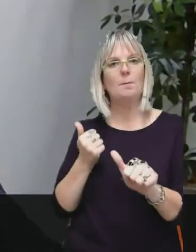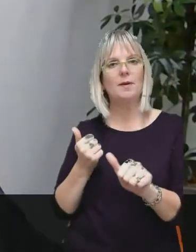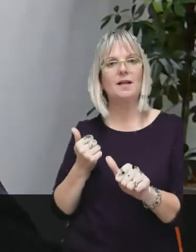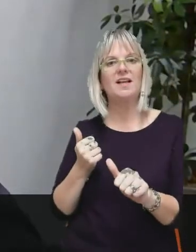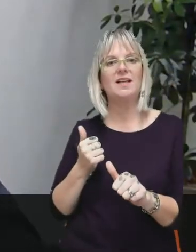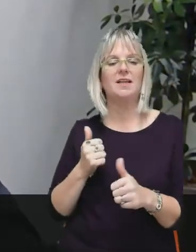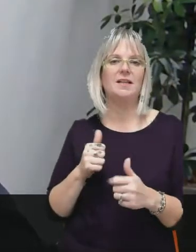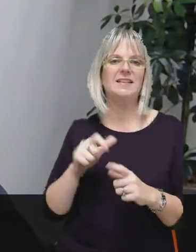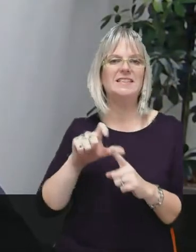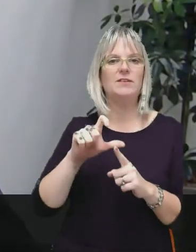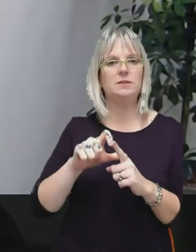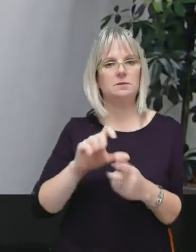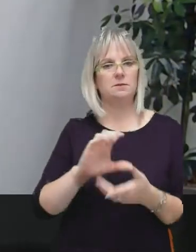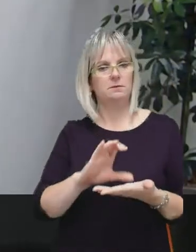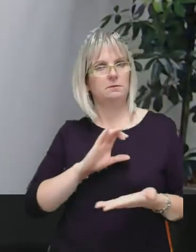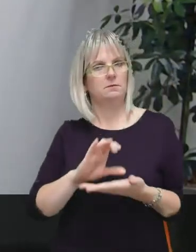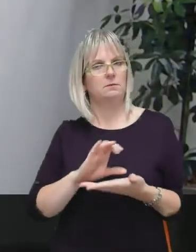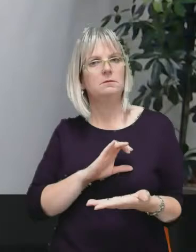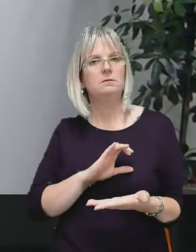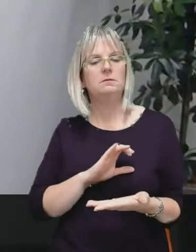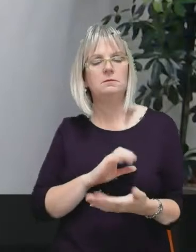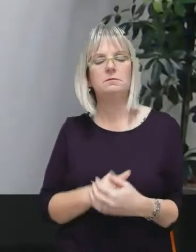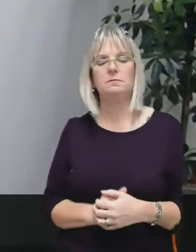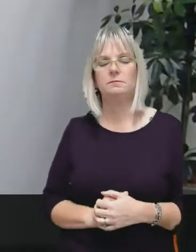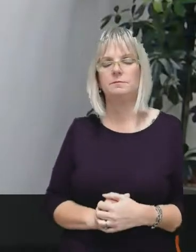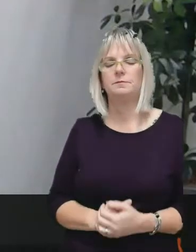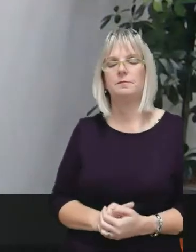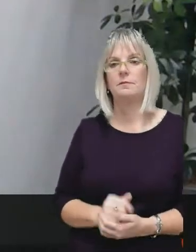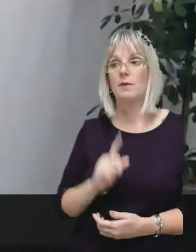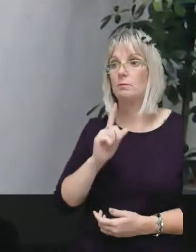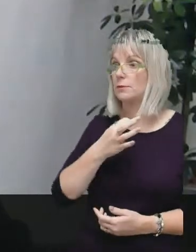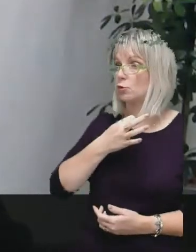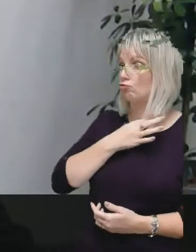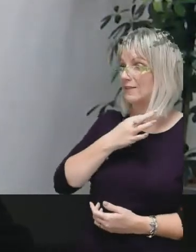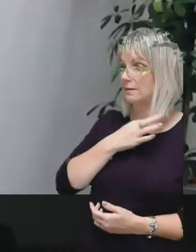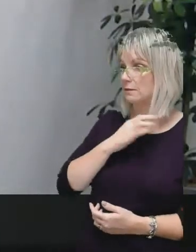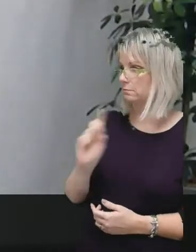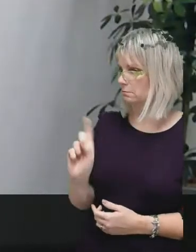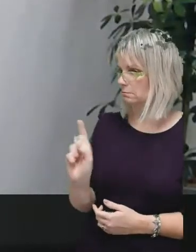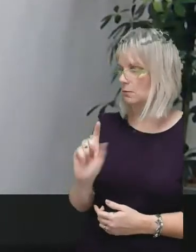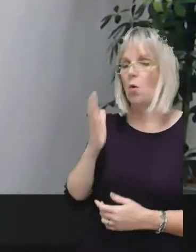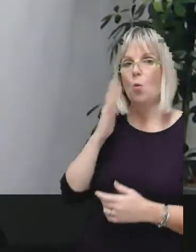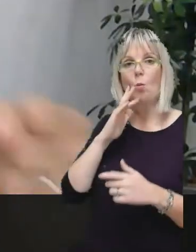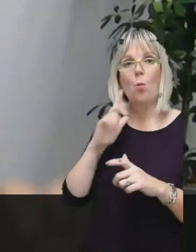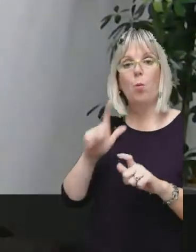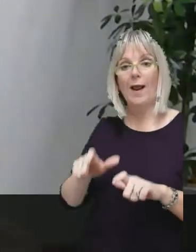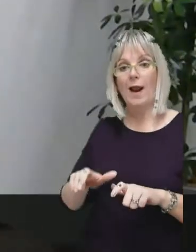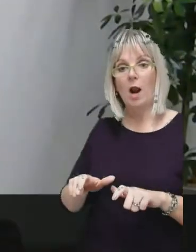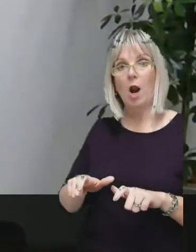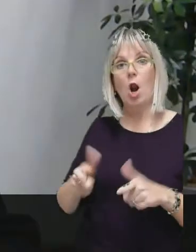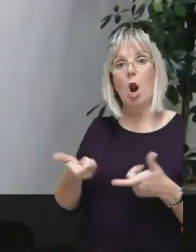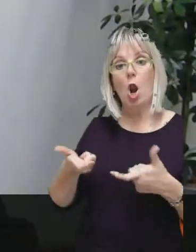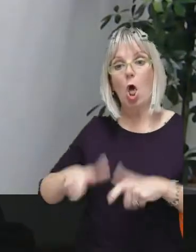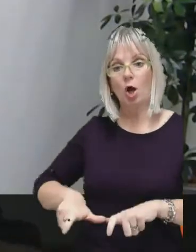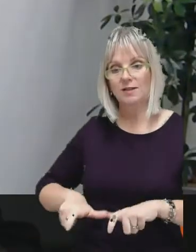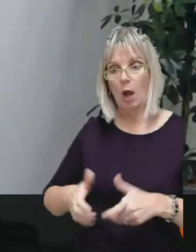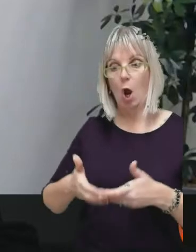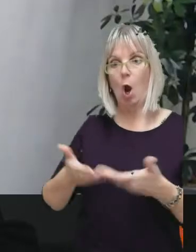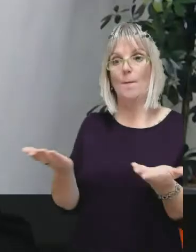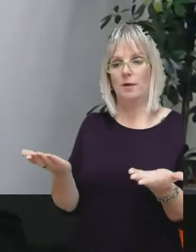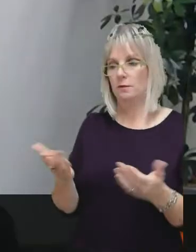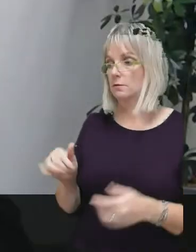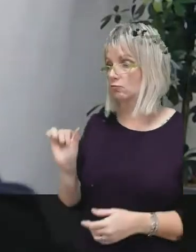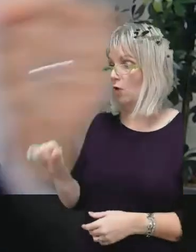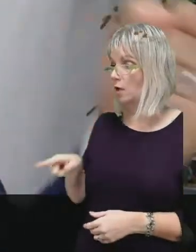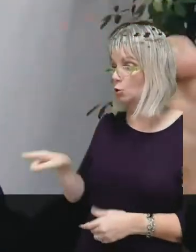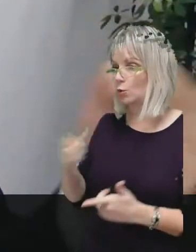risk is this, Isabella. When it comes to us coming out of the lockdown, you're absolutely right. Because you'll have had to get other jobs to make ends meet, to pay for your bills,